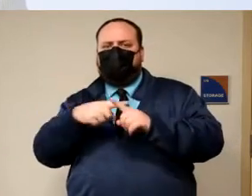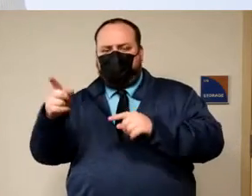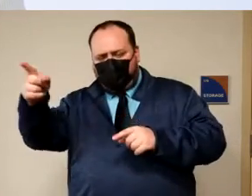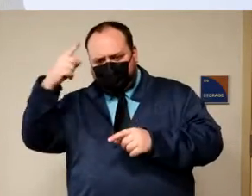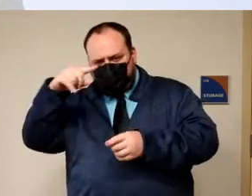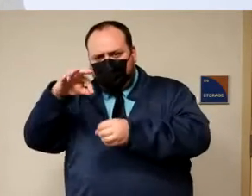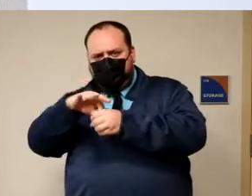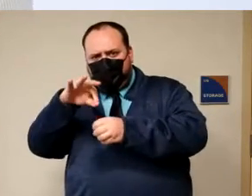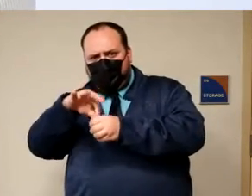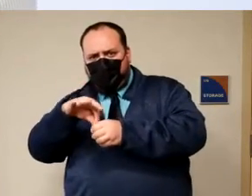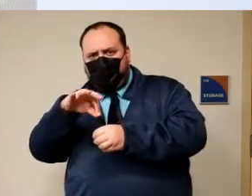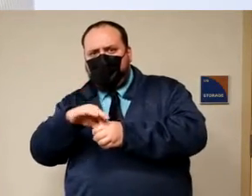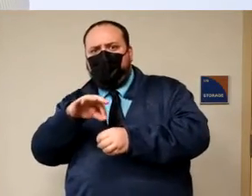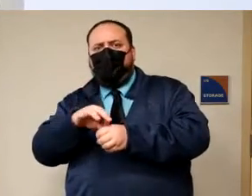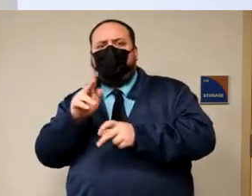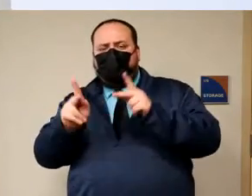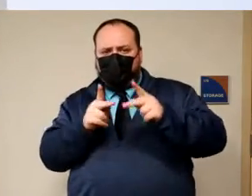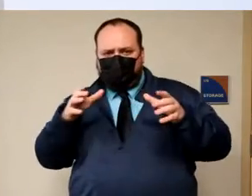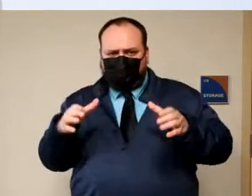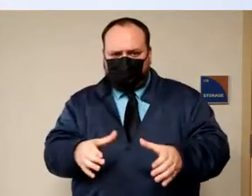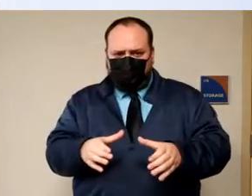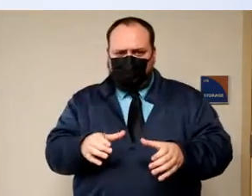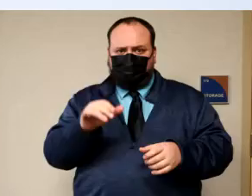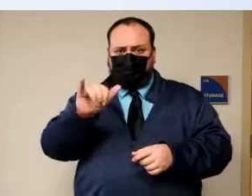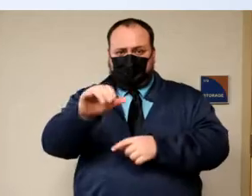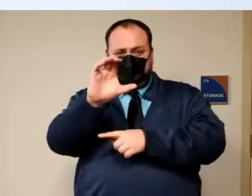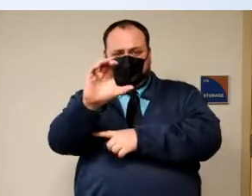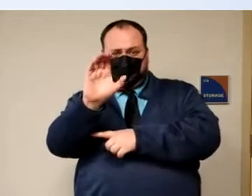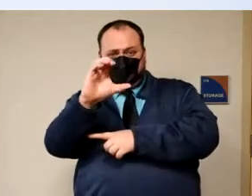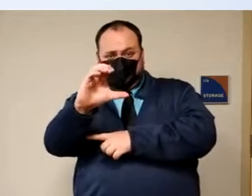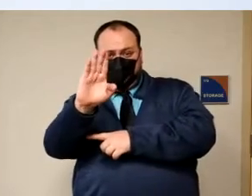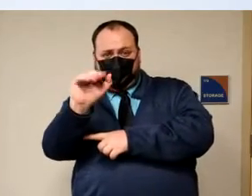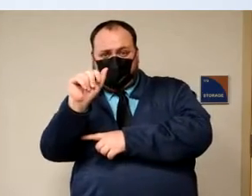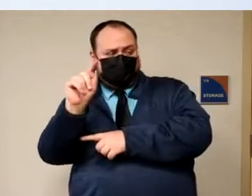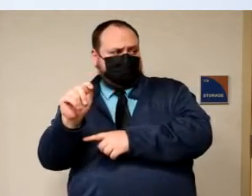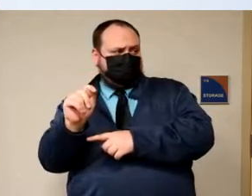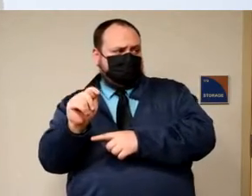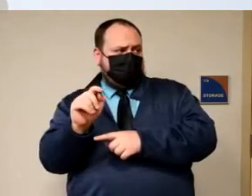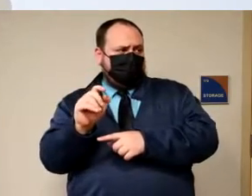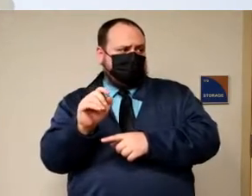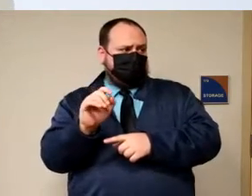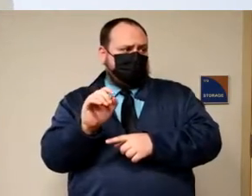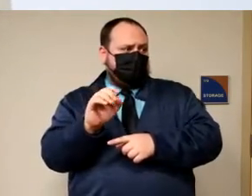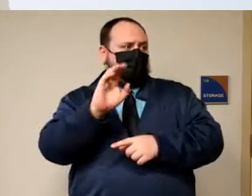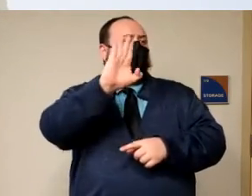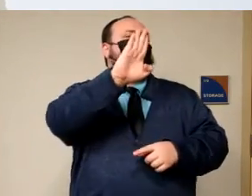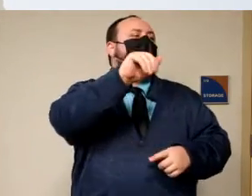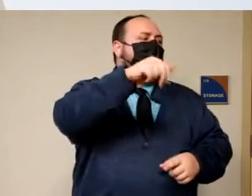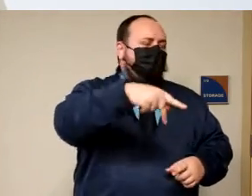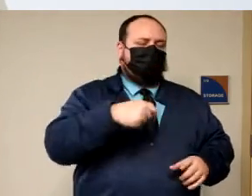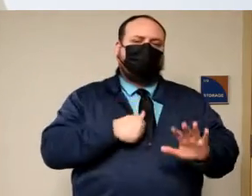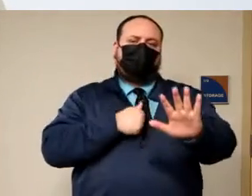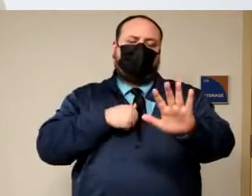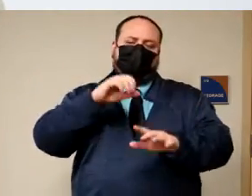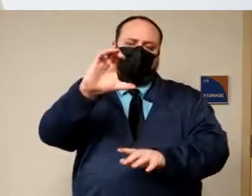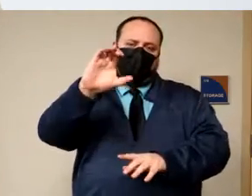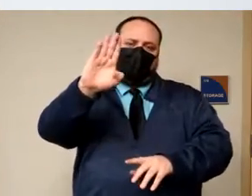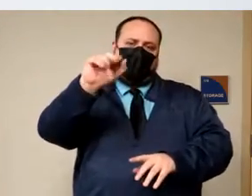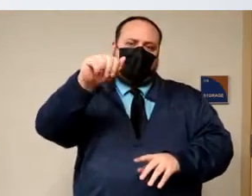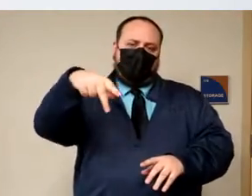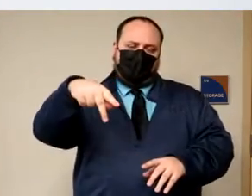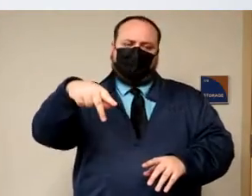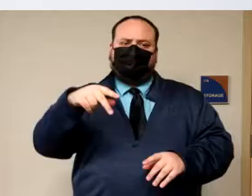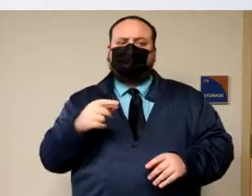to consider is that CVAP is calculated by the American Community Survey, right, which is different than the census. Right. So it's